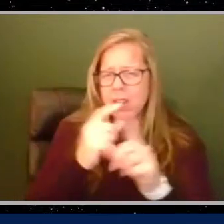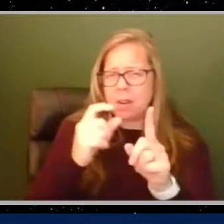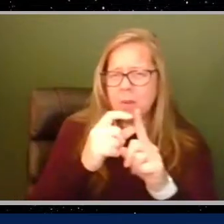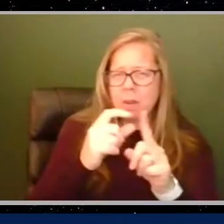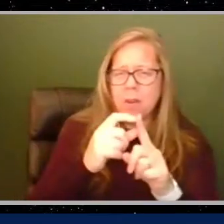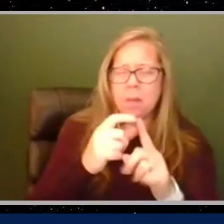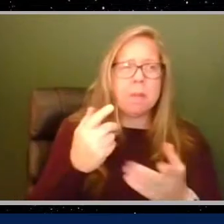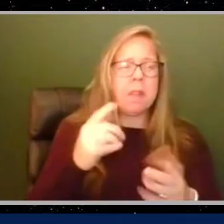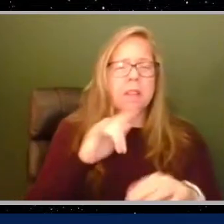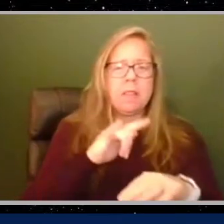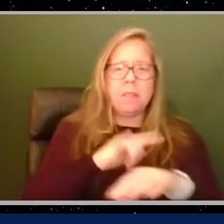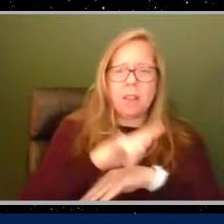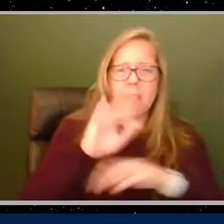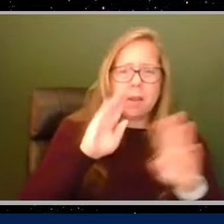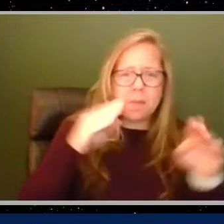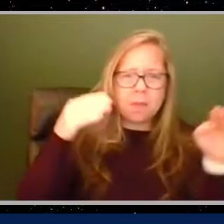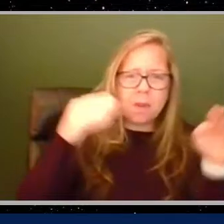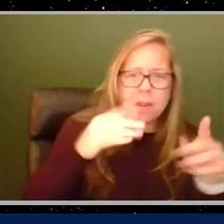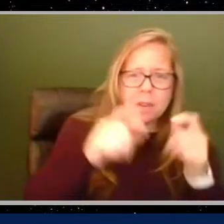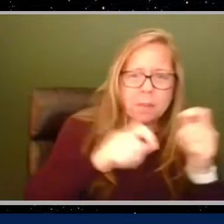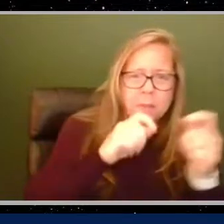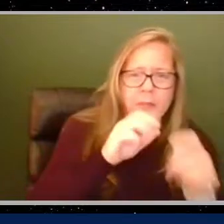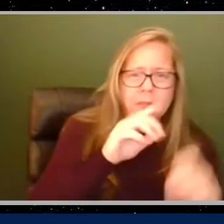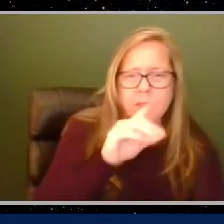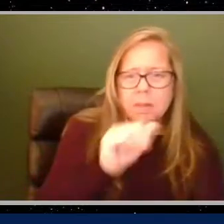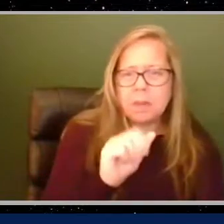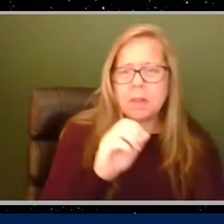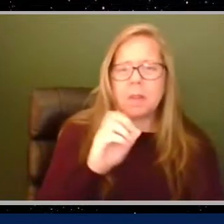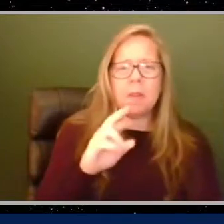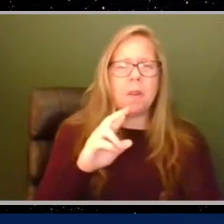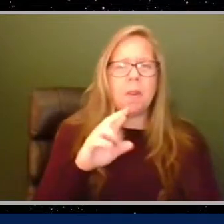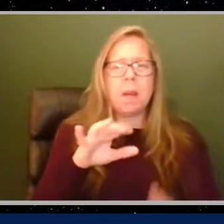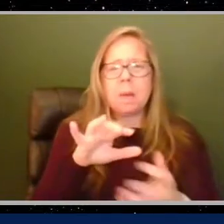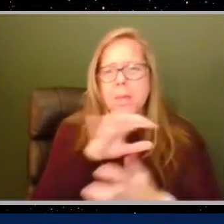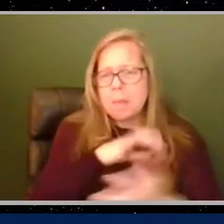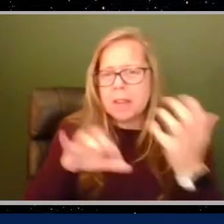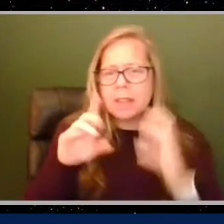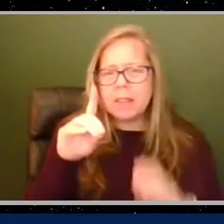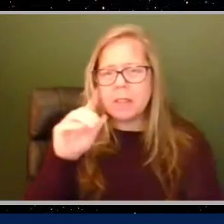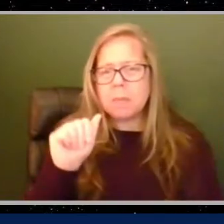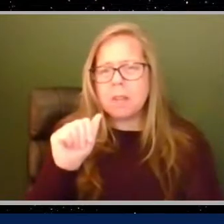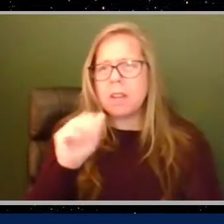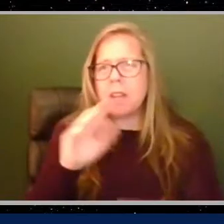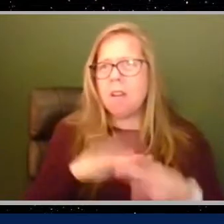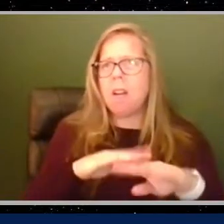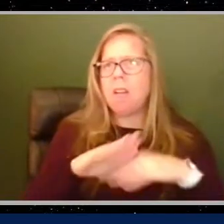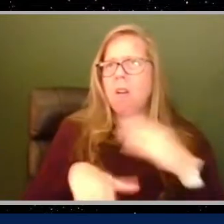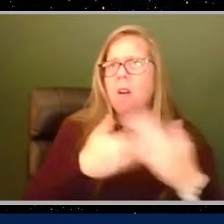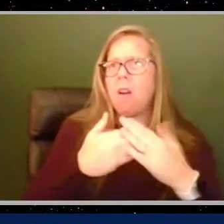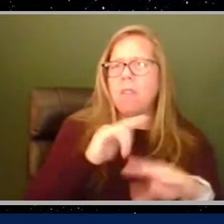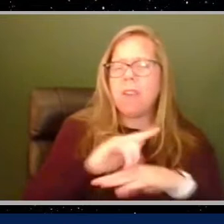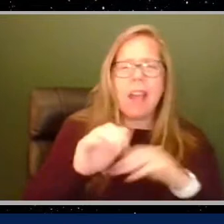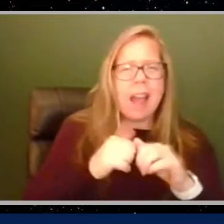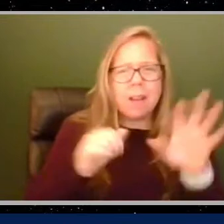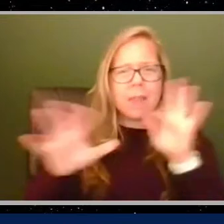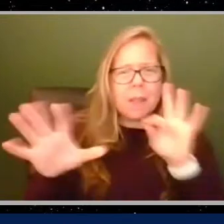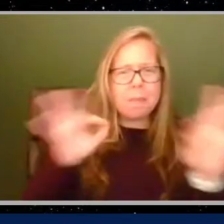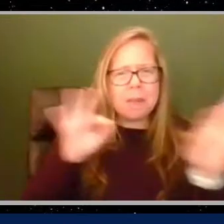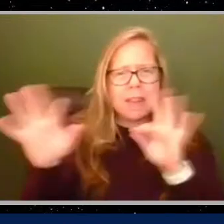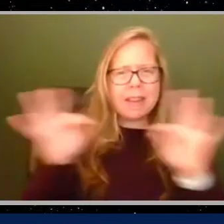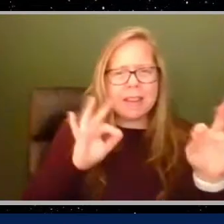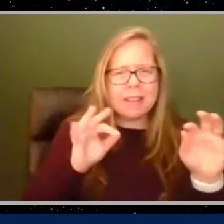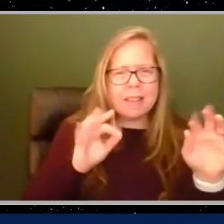flight you focus on a specific disability? Is it a mix of disabilities on all the different flights, or how do they choose, I guess, the classes or